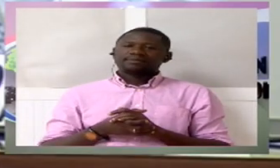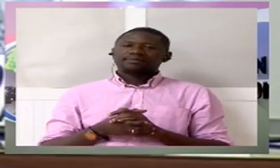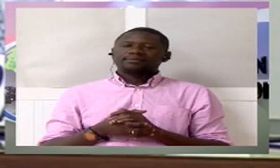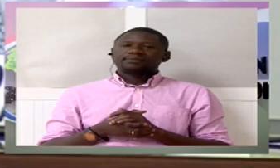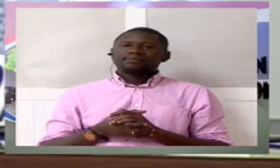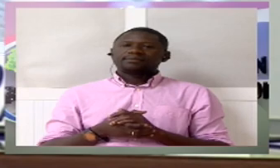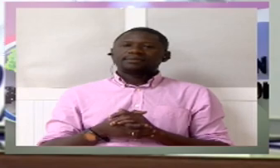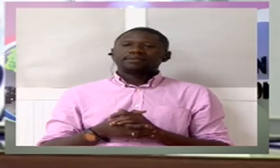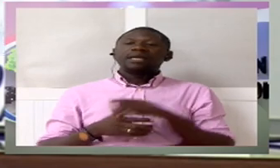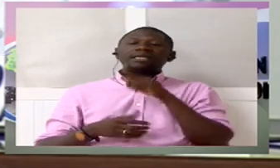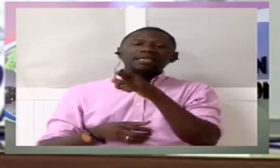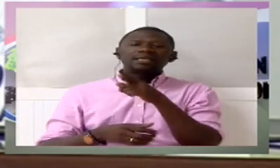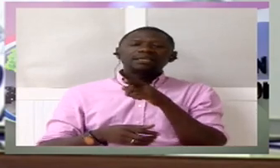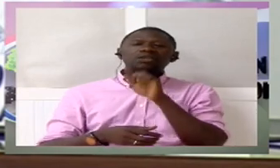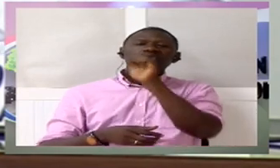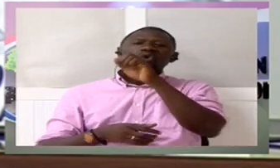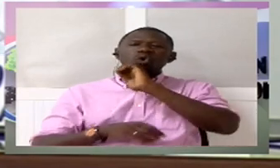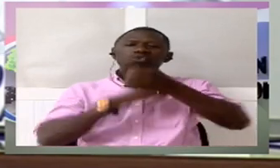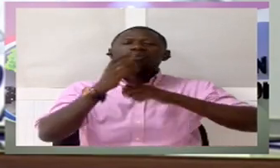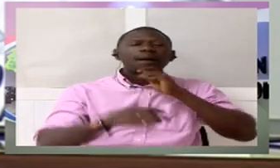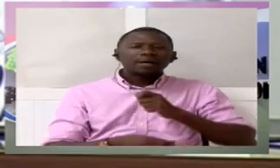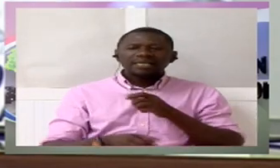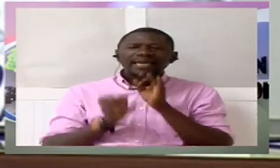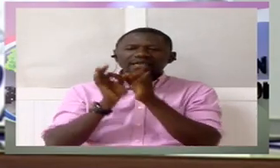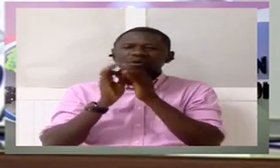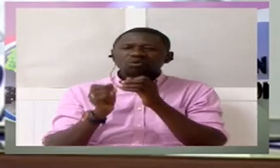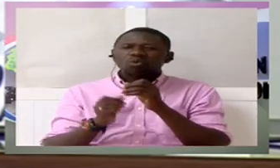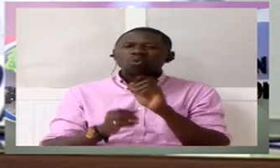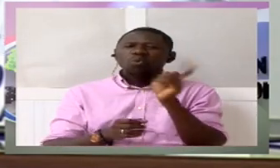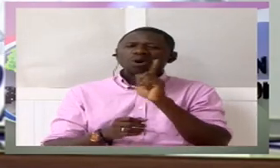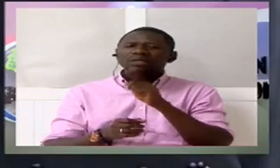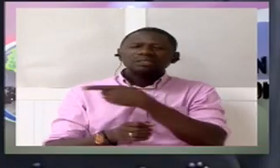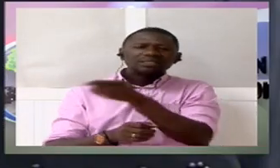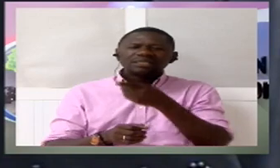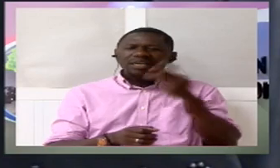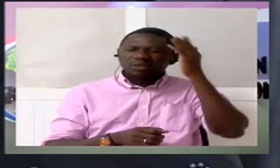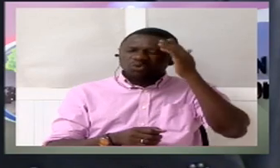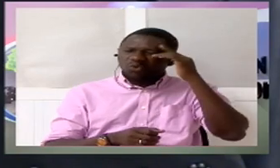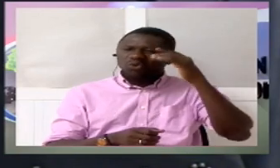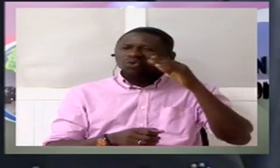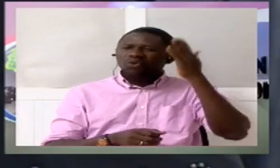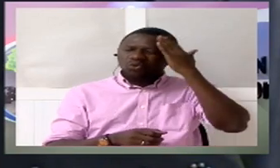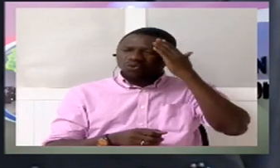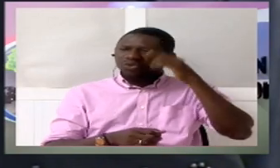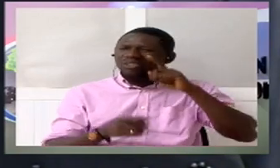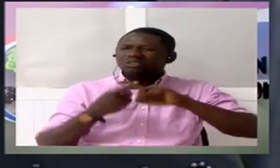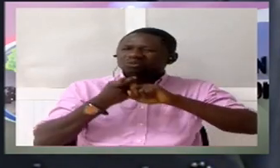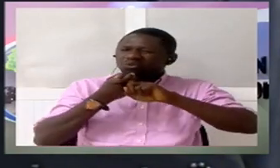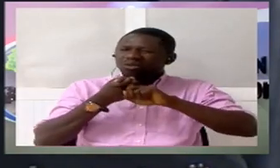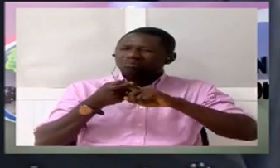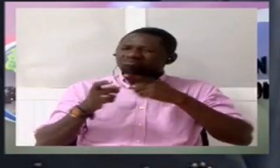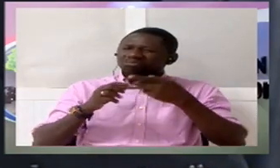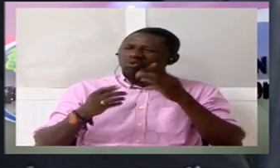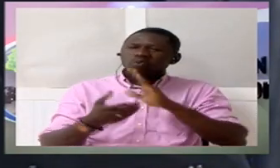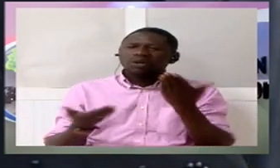Did he tell you what was it they had in common? Fire friend between Kulmeni Alonko wole mulunta nyoyata ida mangalu